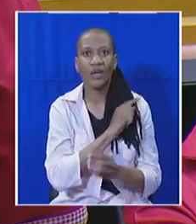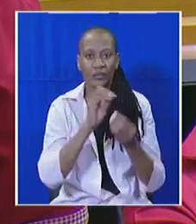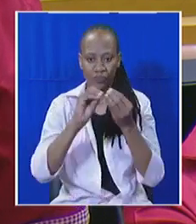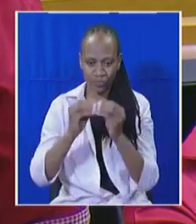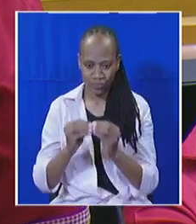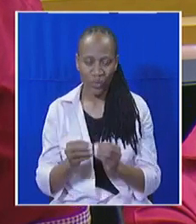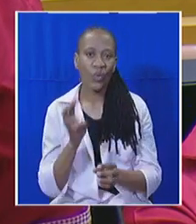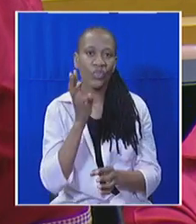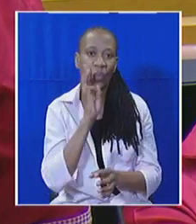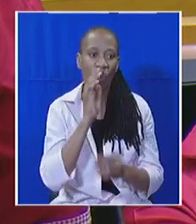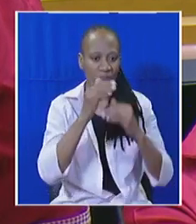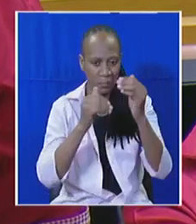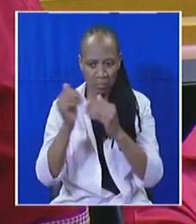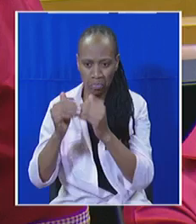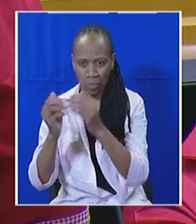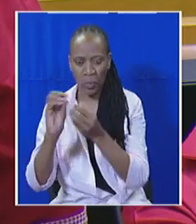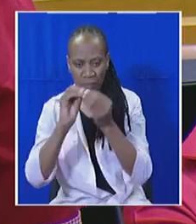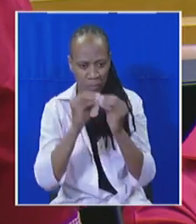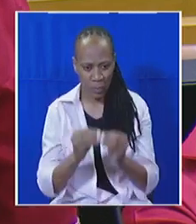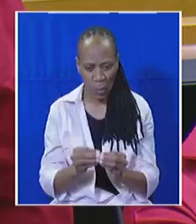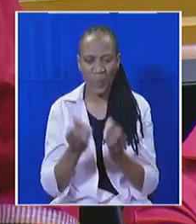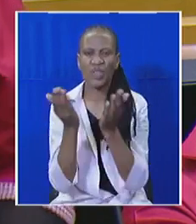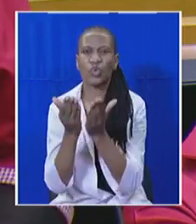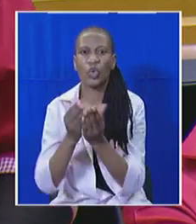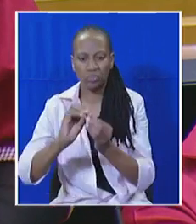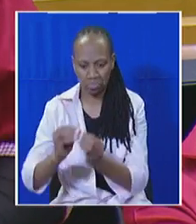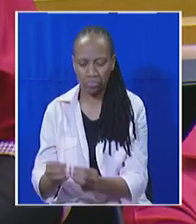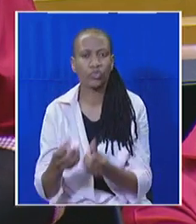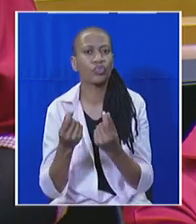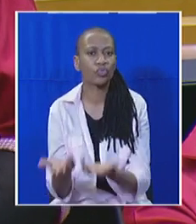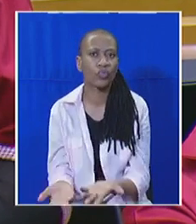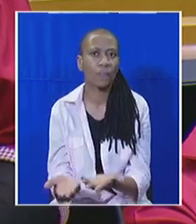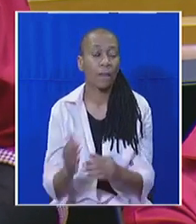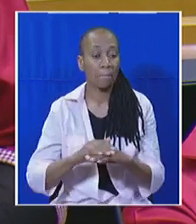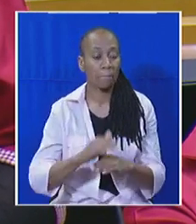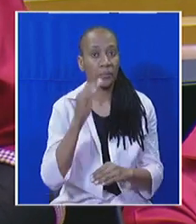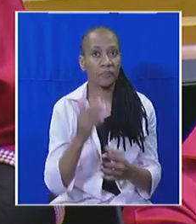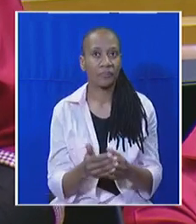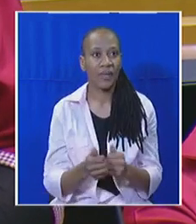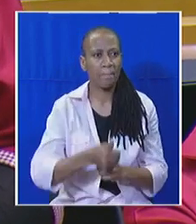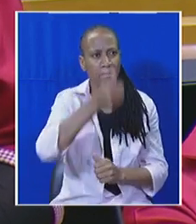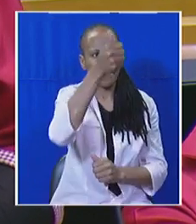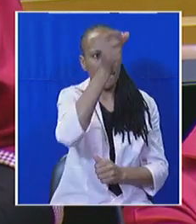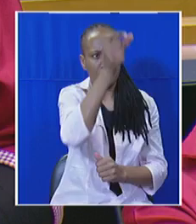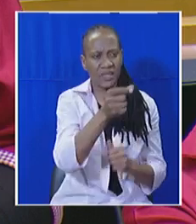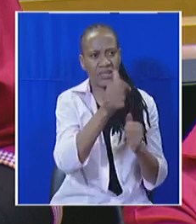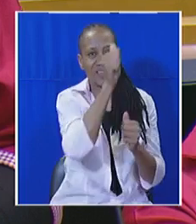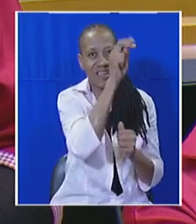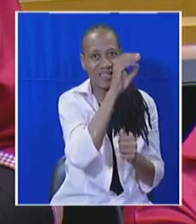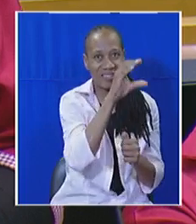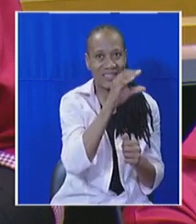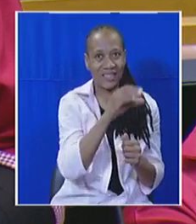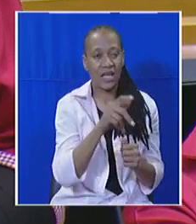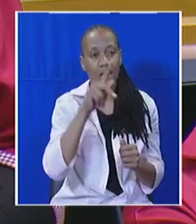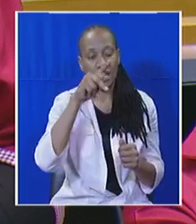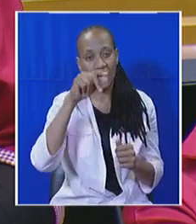water infrastructure and renovation of community schools. Further note that a top ANC leader, Mr. Pulukhane, and